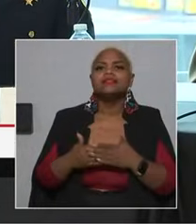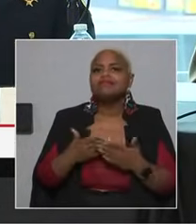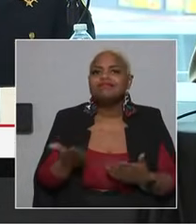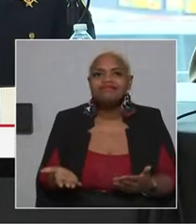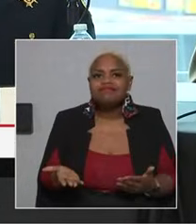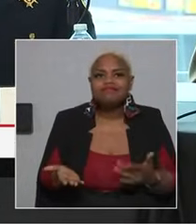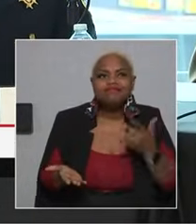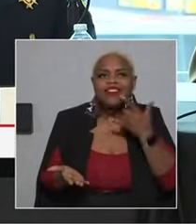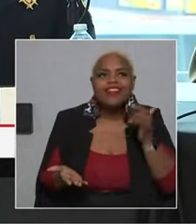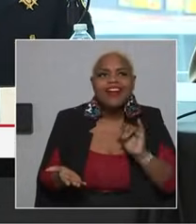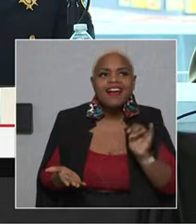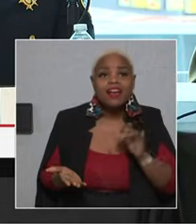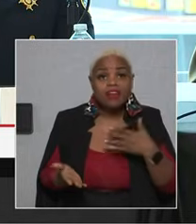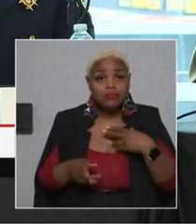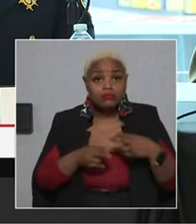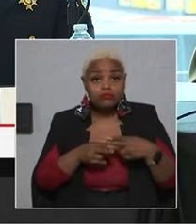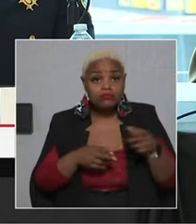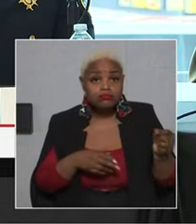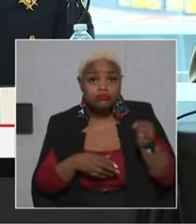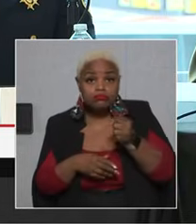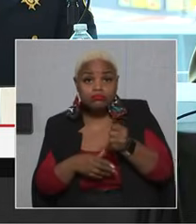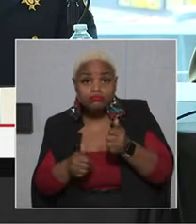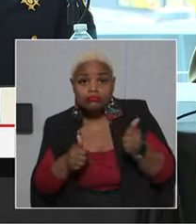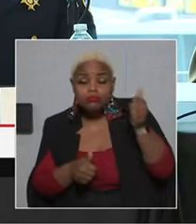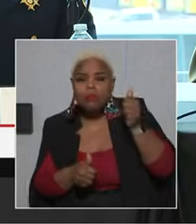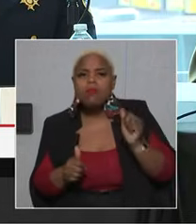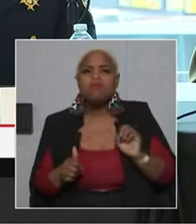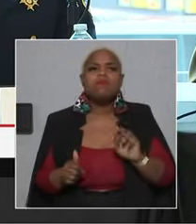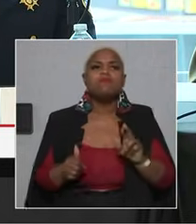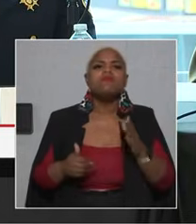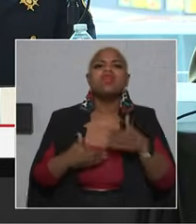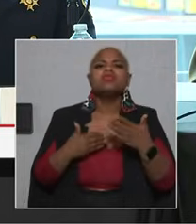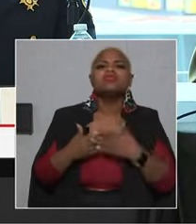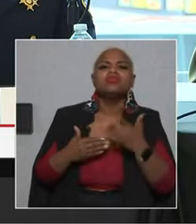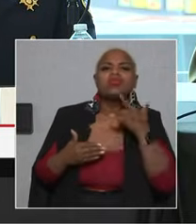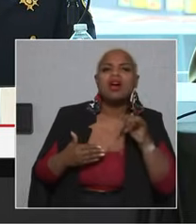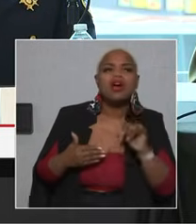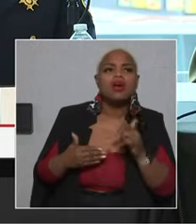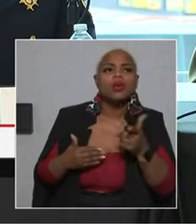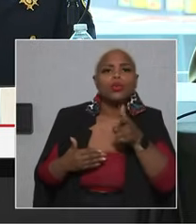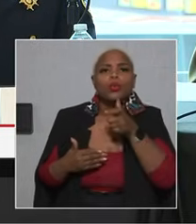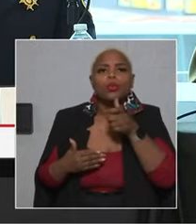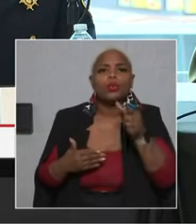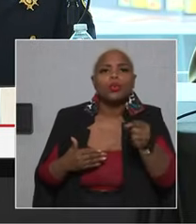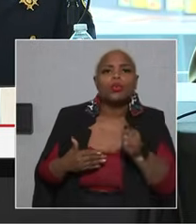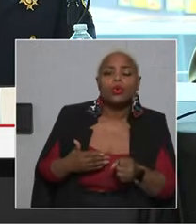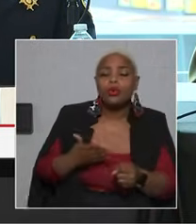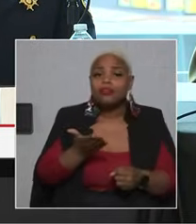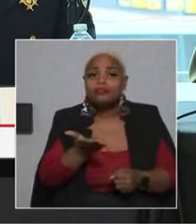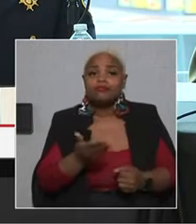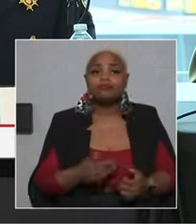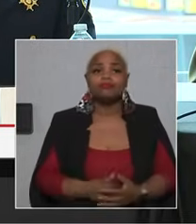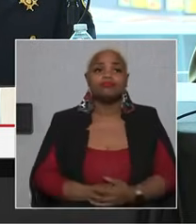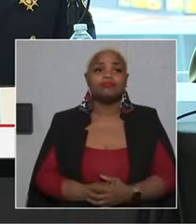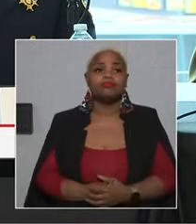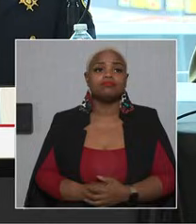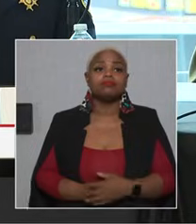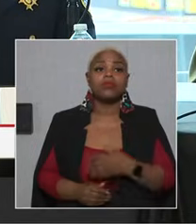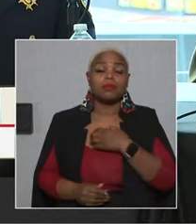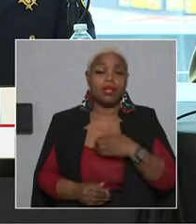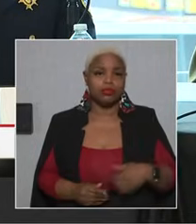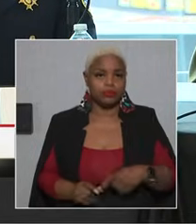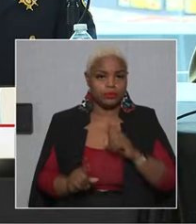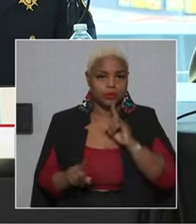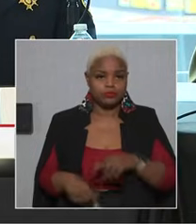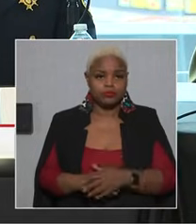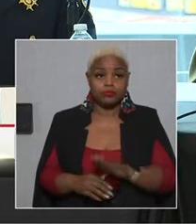speak about the process a little bit about finding the next chief of police? If there's anybody in mind you might want to talk about. No, we will. I will